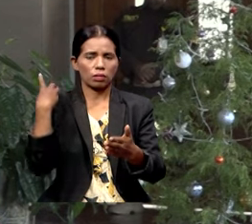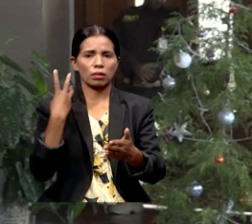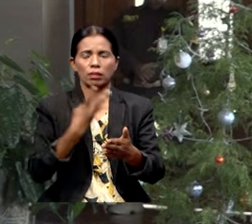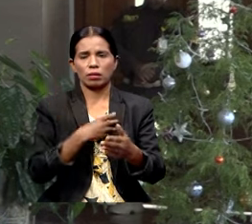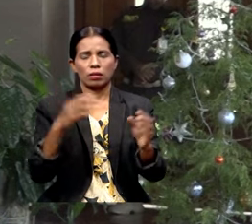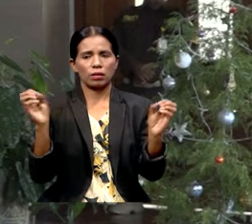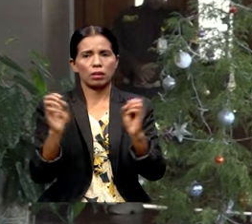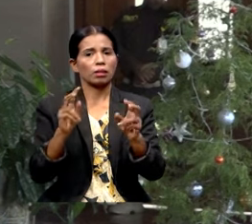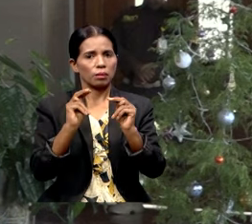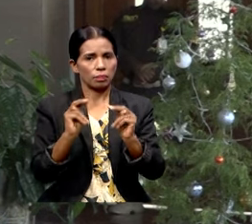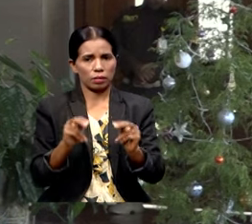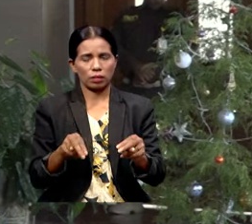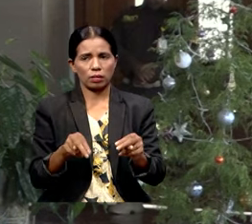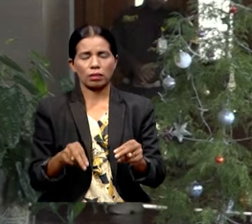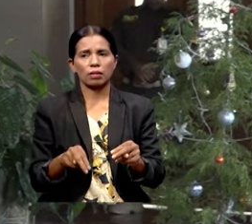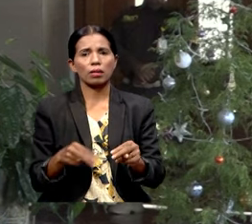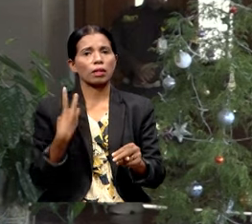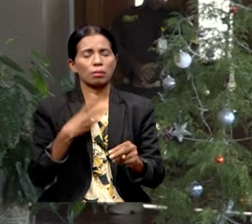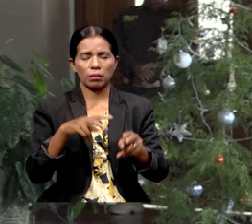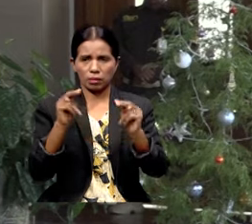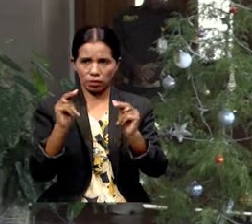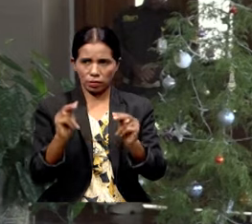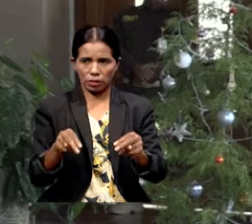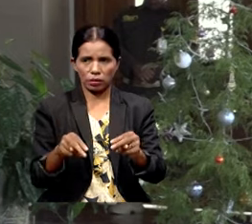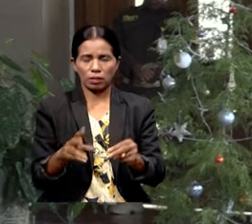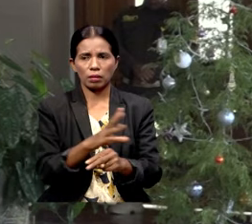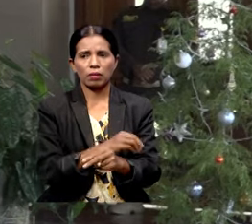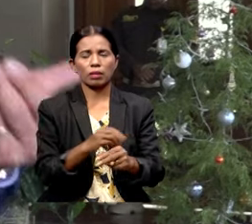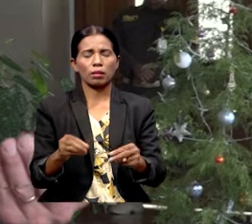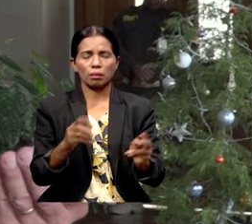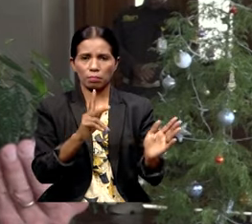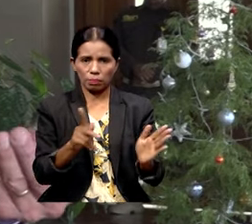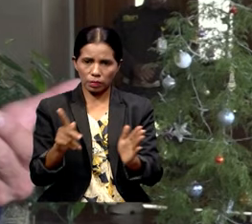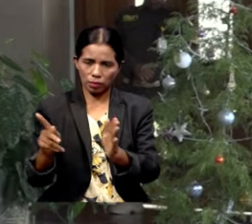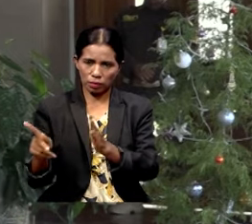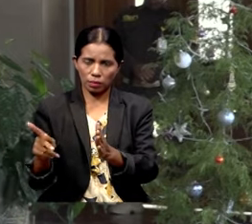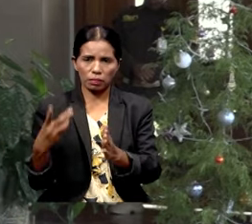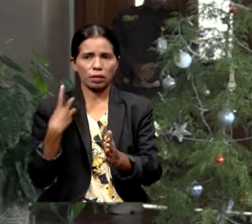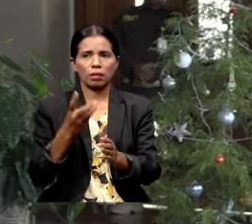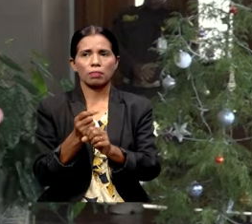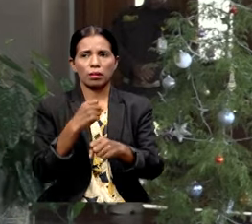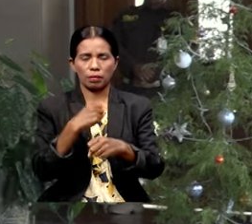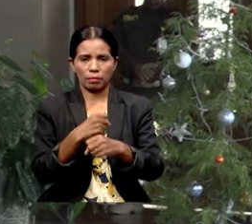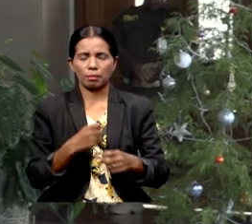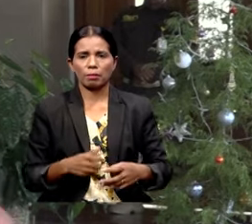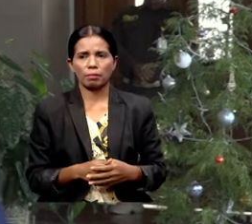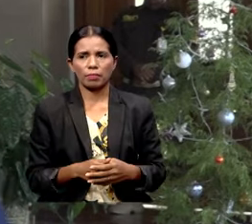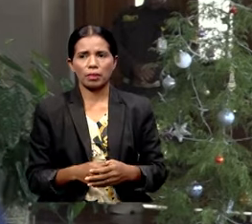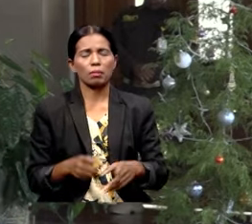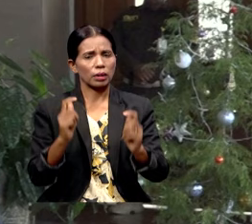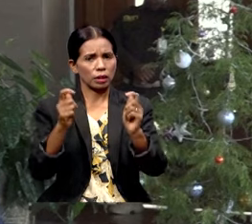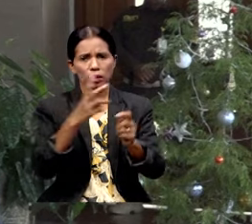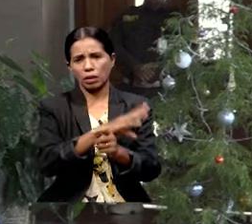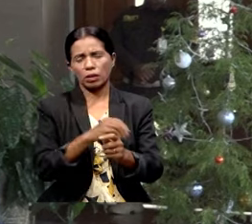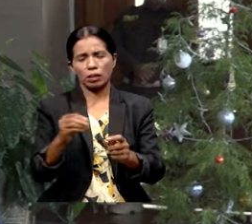have new modular arrangements which can build LNG plants. That needs to be assessed. So a lot of things have changed. And what we want